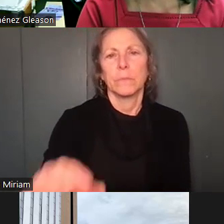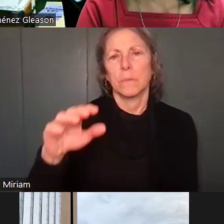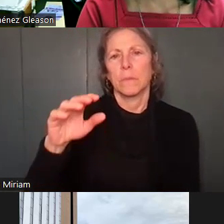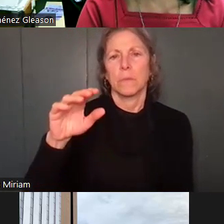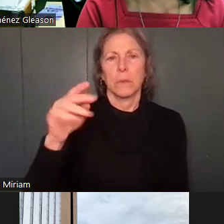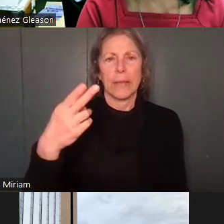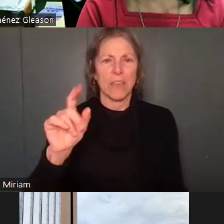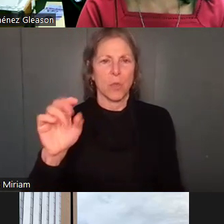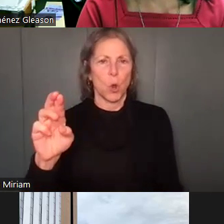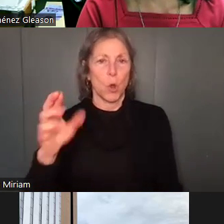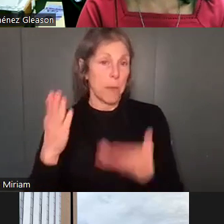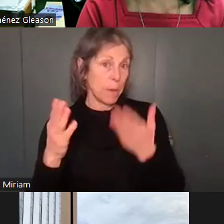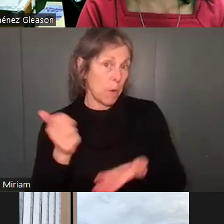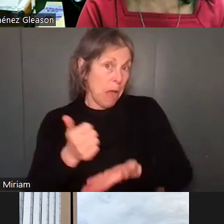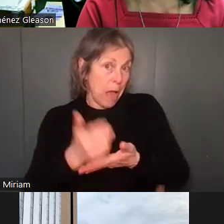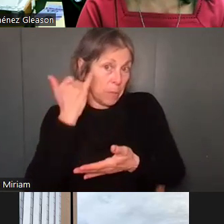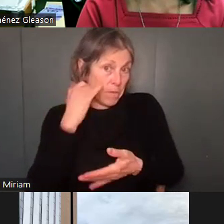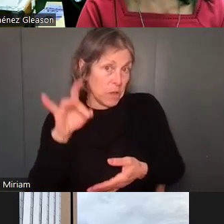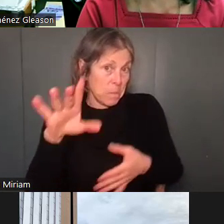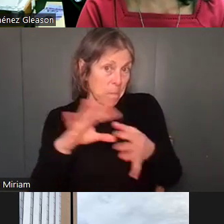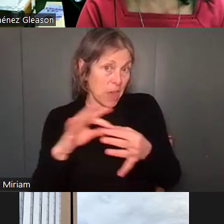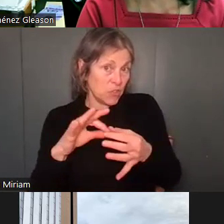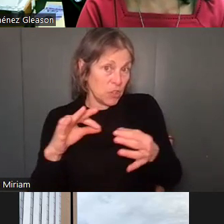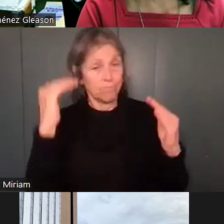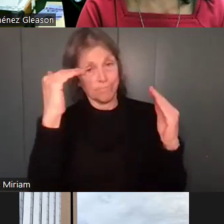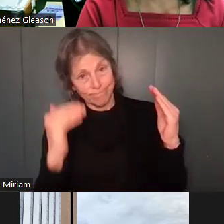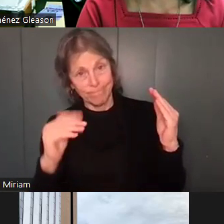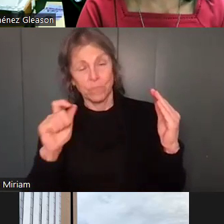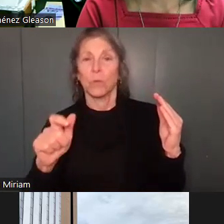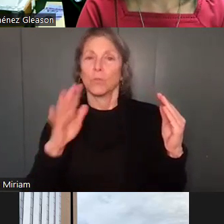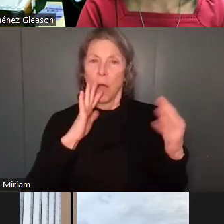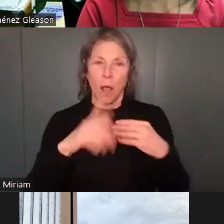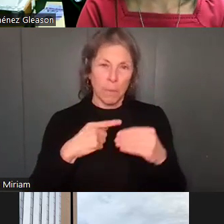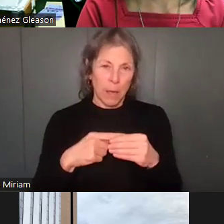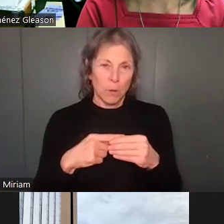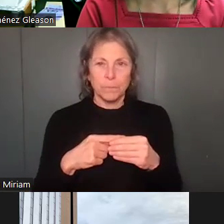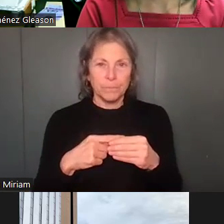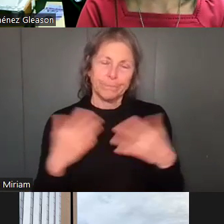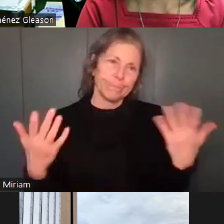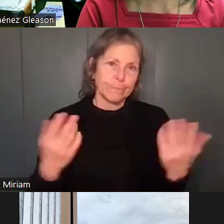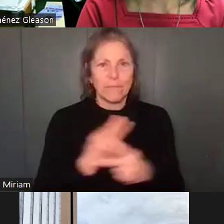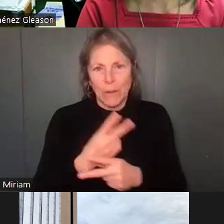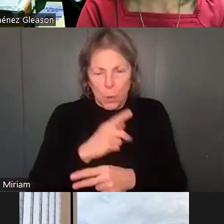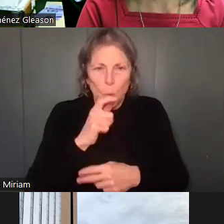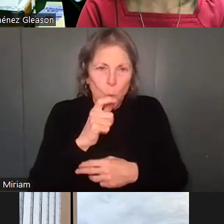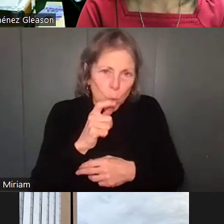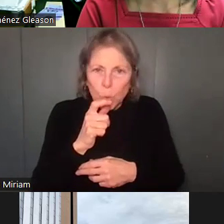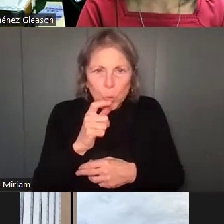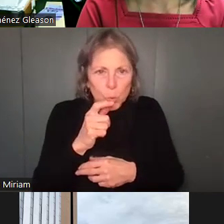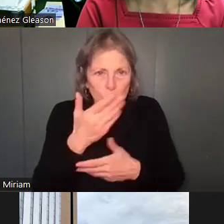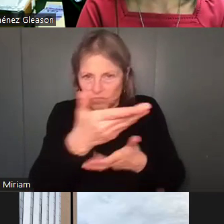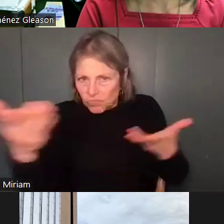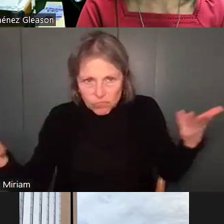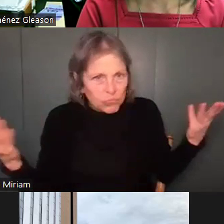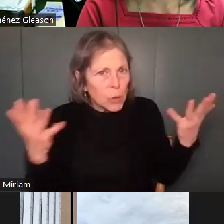to go ahead and mention, because the next item is to talk about who, to basically figure out who of members here